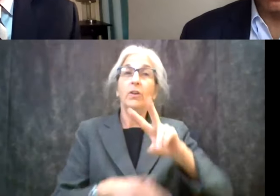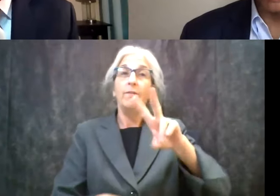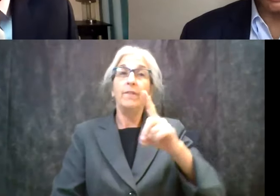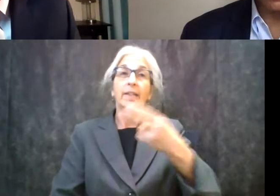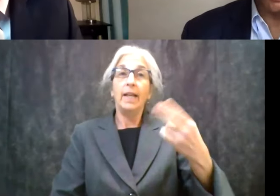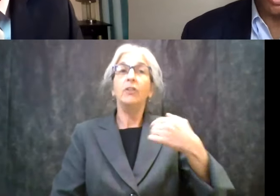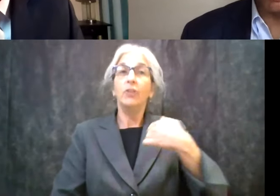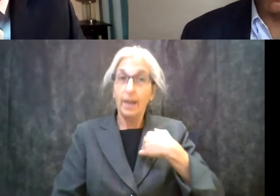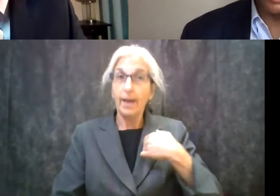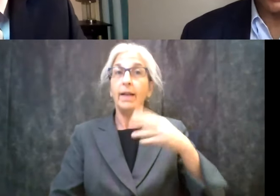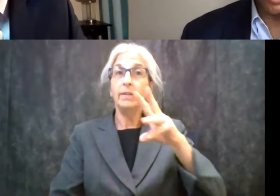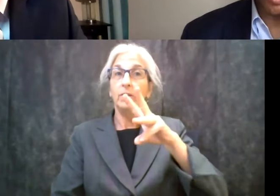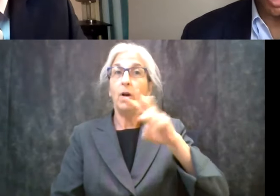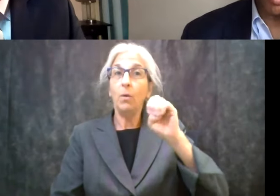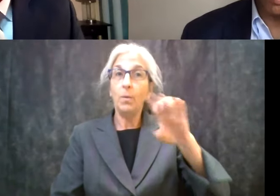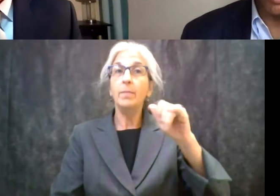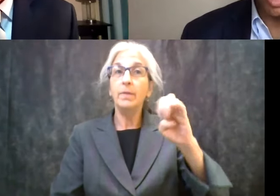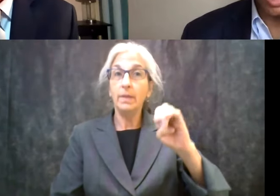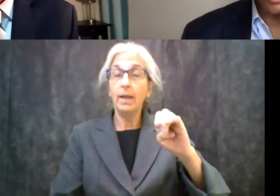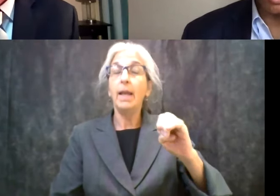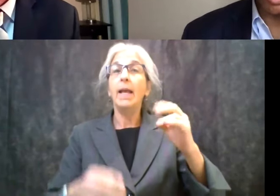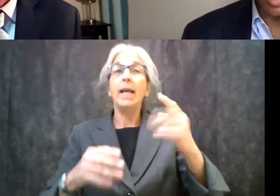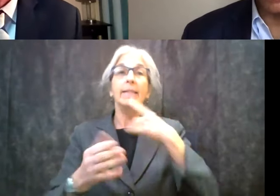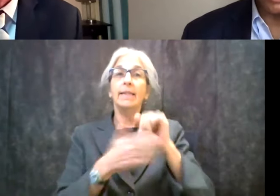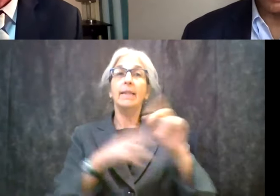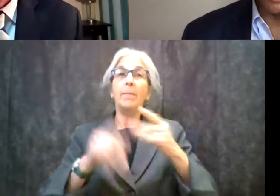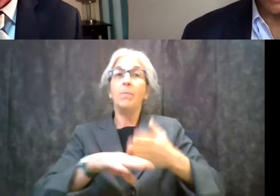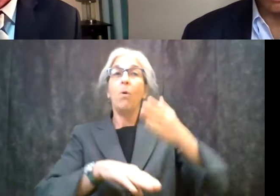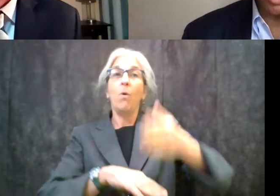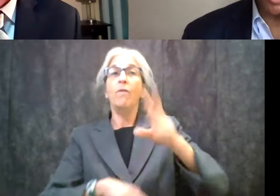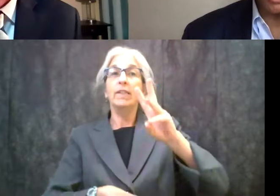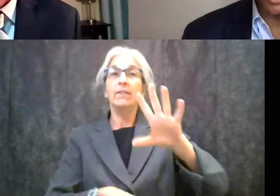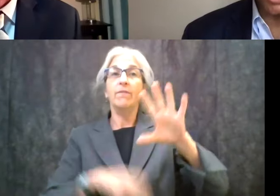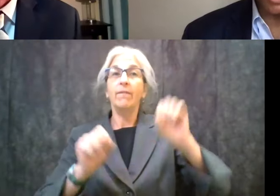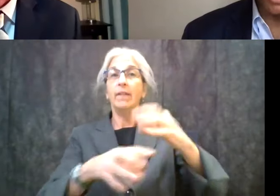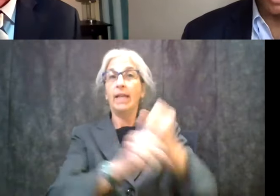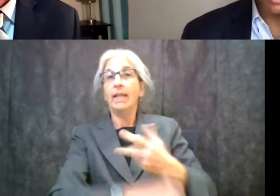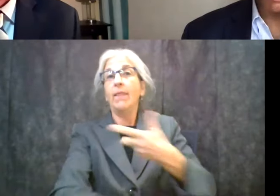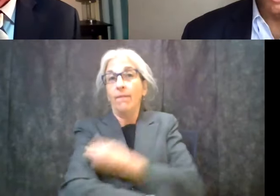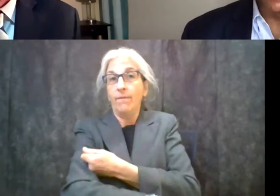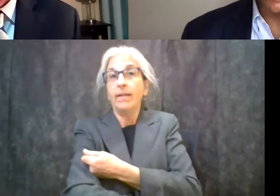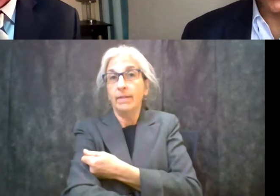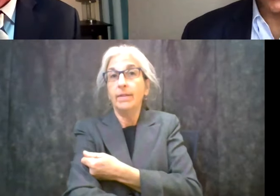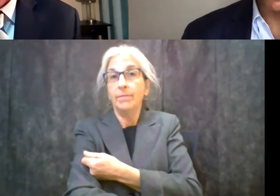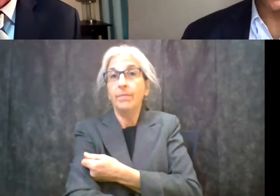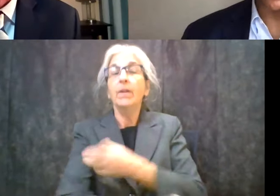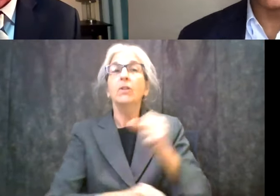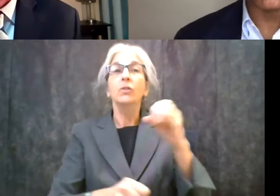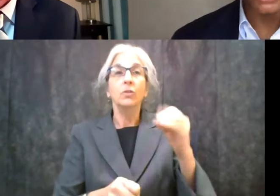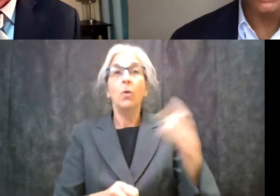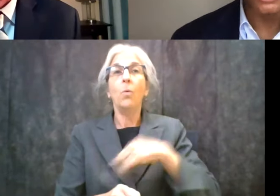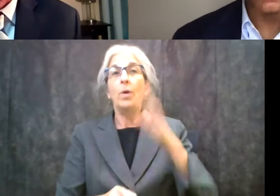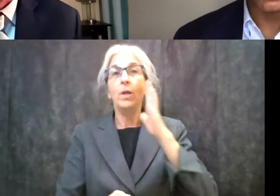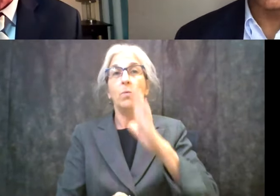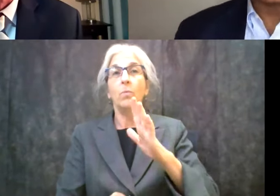And Reverend Harris, we're going to be in touch with you. So, after this, we'll definitely be in touch with you, sir. There is a question